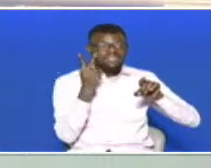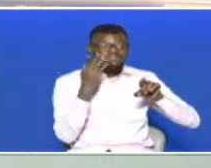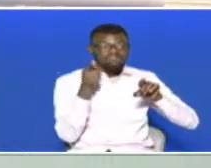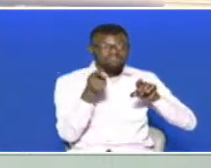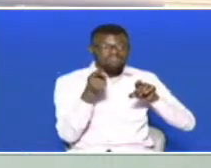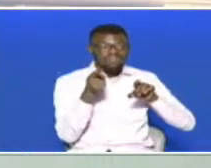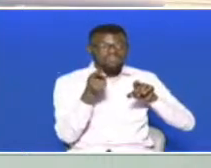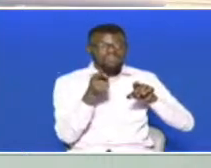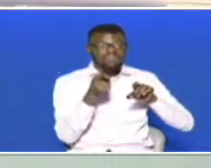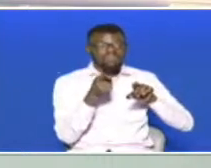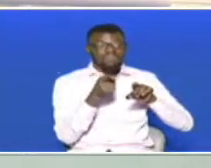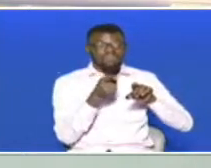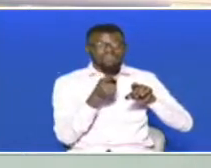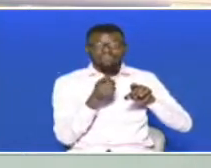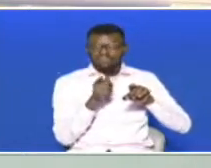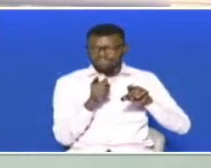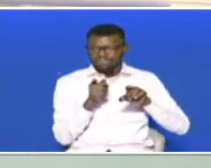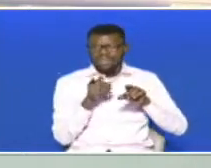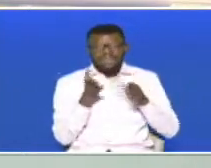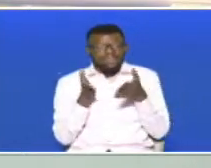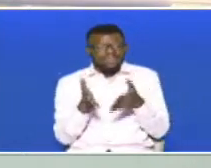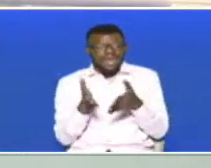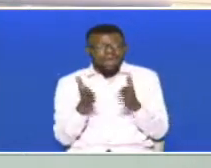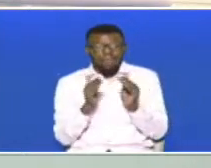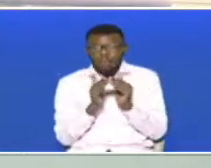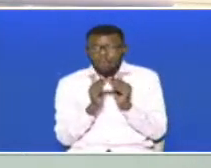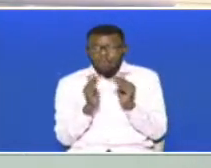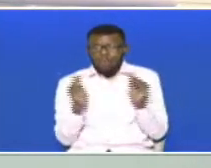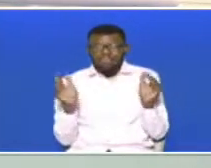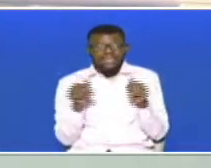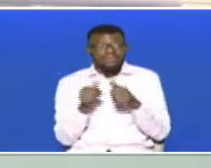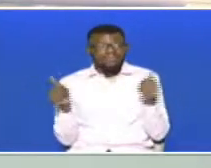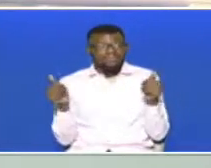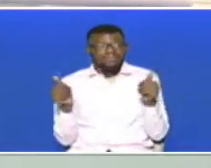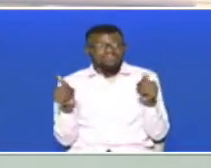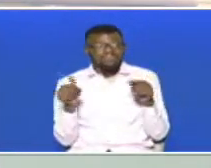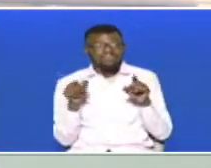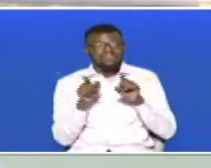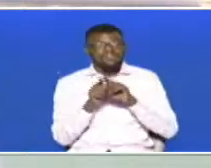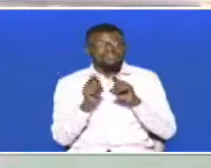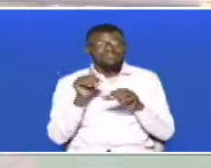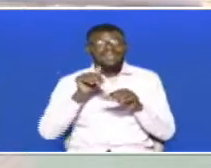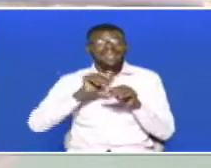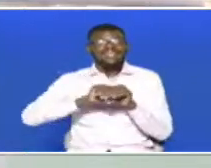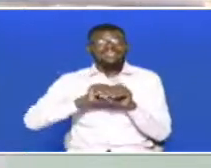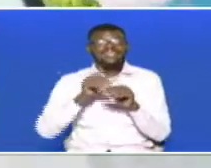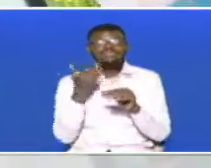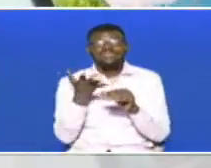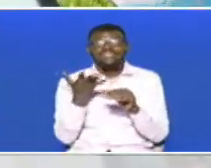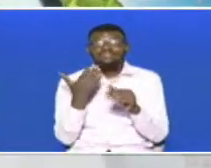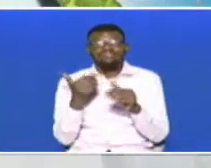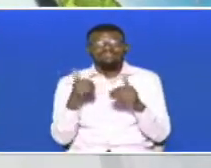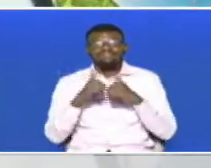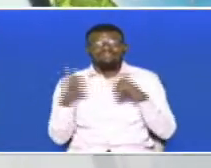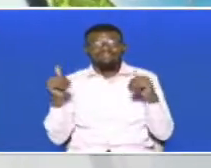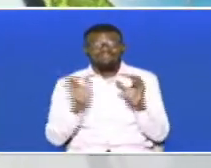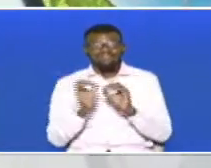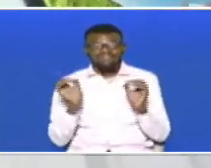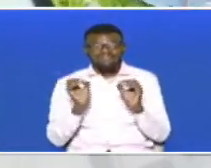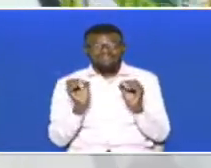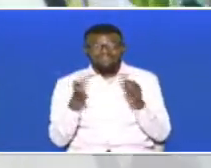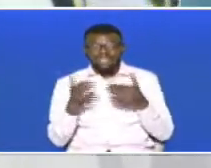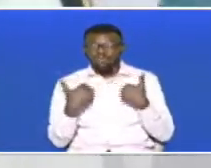calcium, previous stenosed valve, which is now opening well, and there is no gradient across this valve after implantation. Brambila is